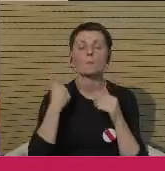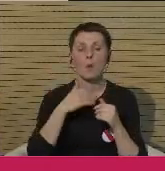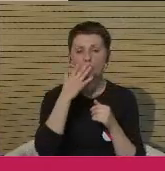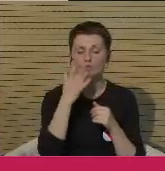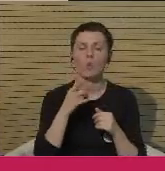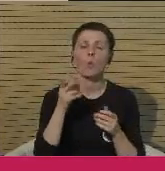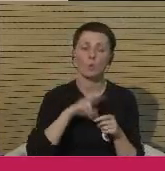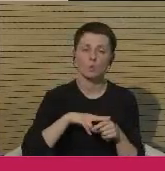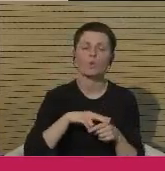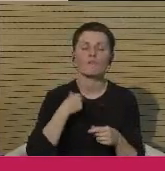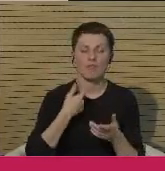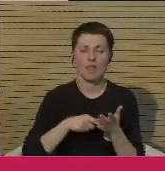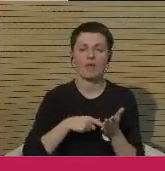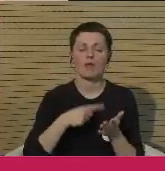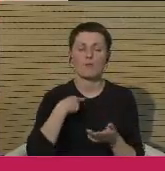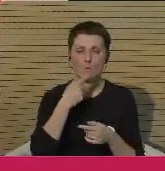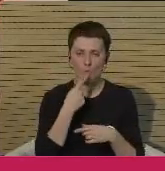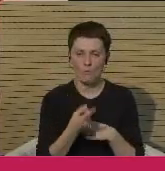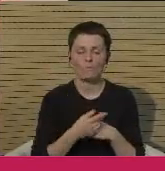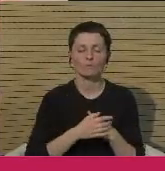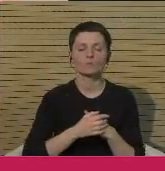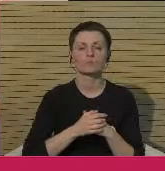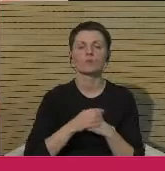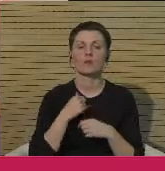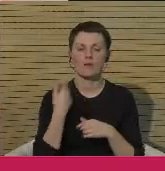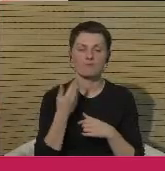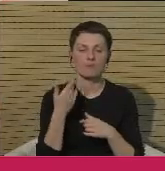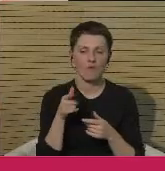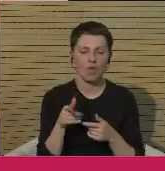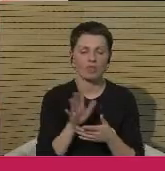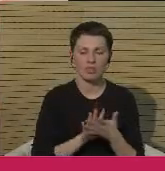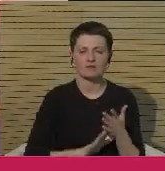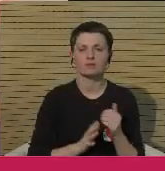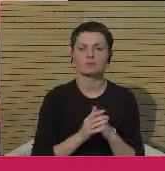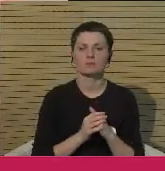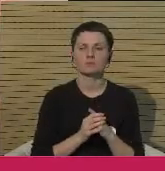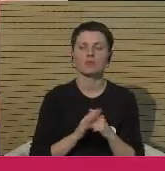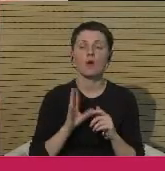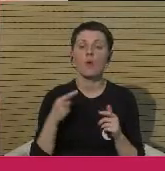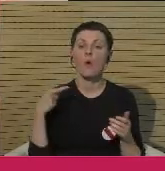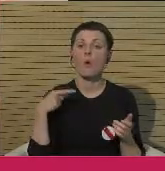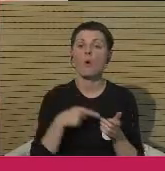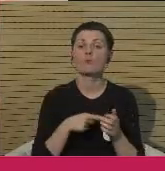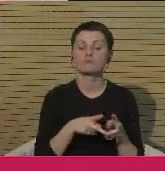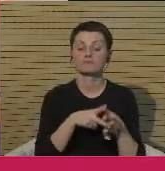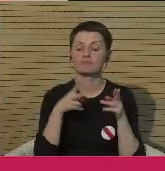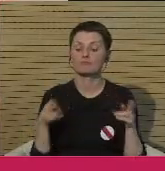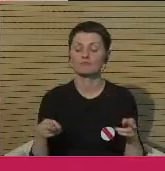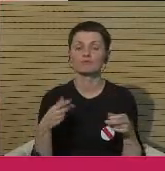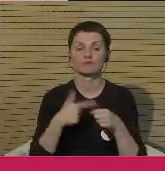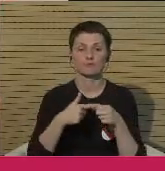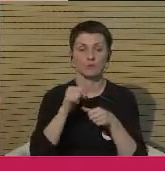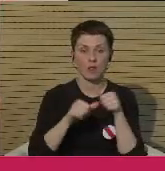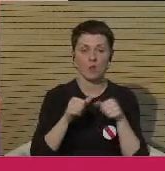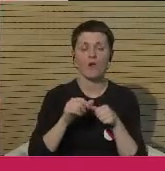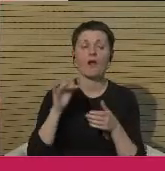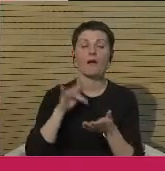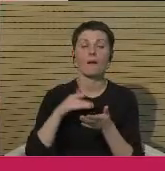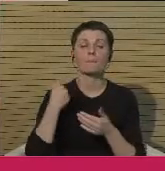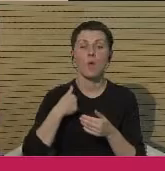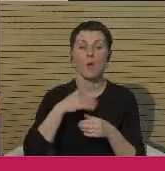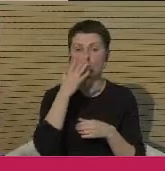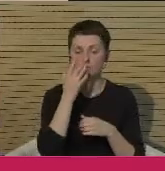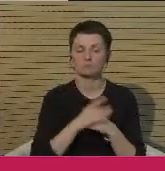the one of the crucial notions, crucial problems in Belarusian culture. One, something I mentioned, this element of a flag and